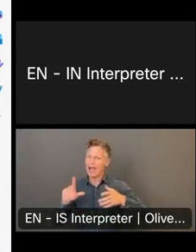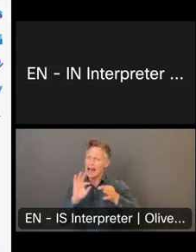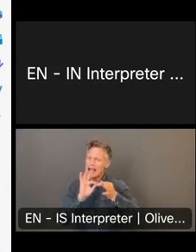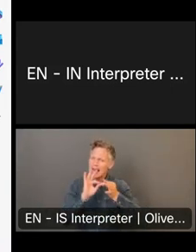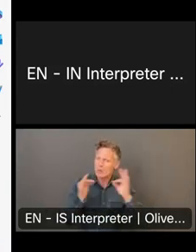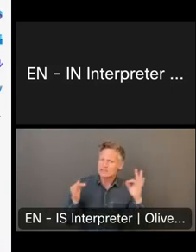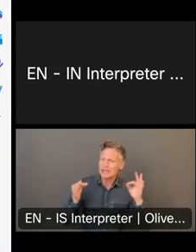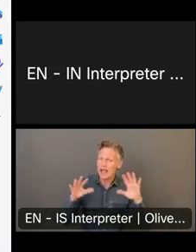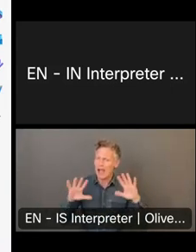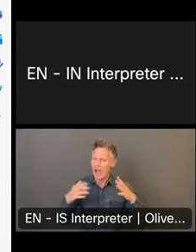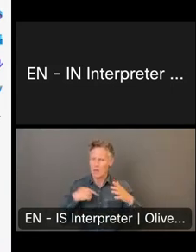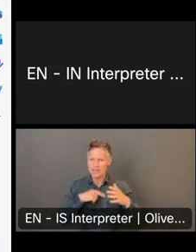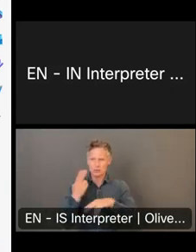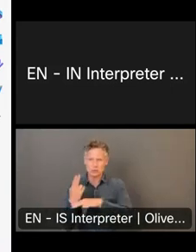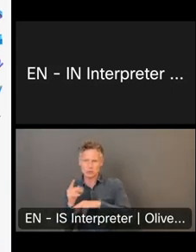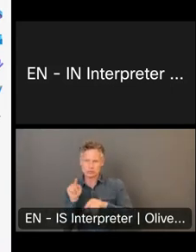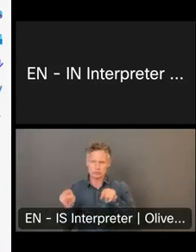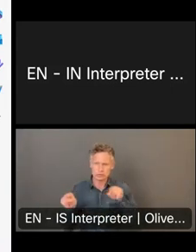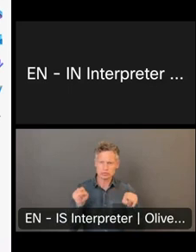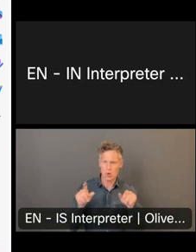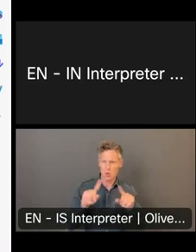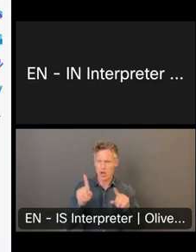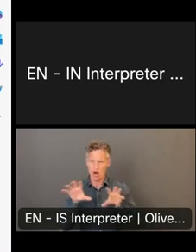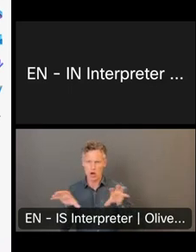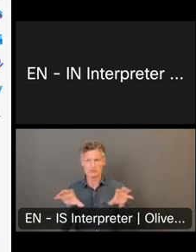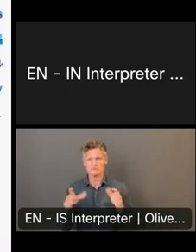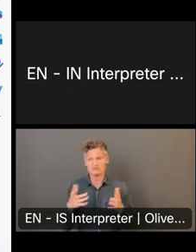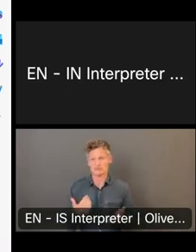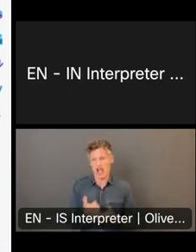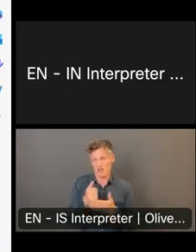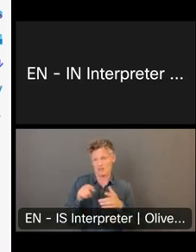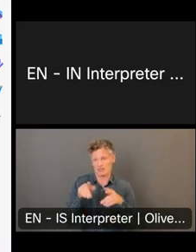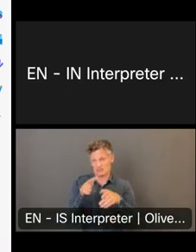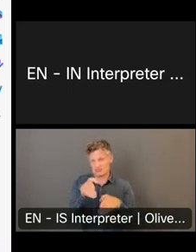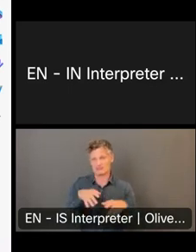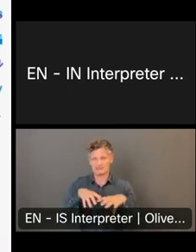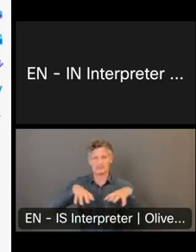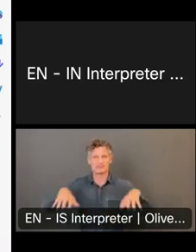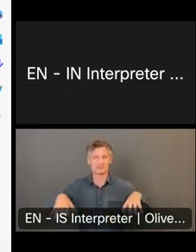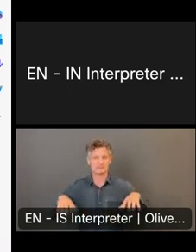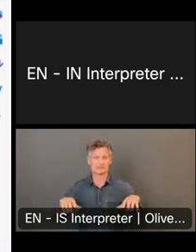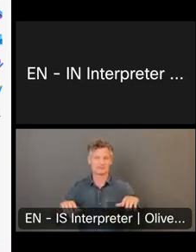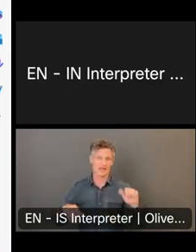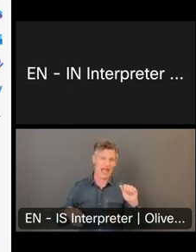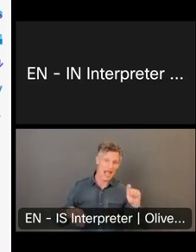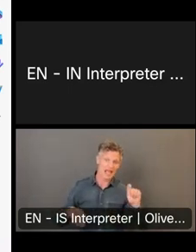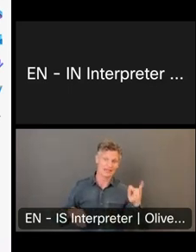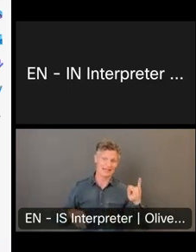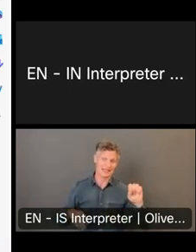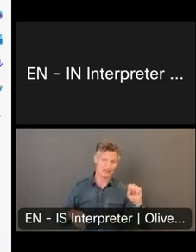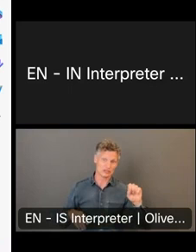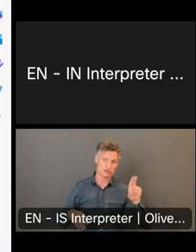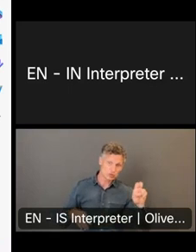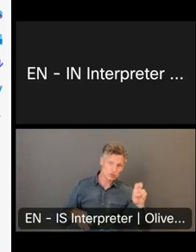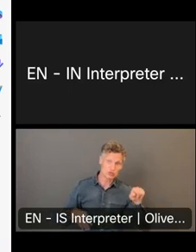can sort of divvy up, and we can kind of say splitters rather than lumpers to that